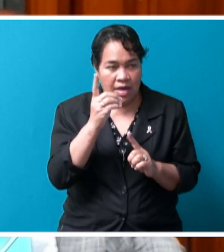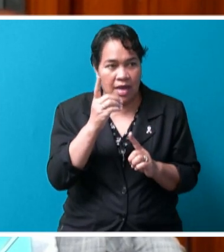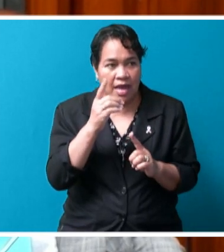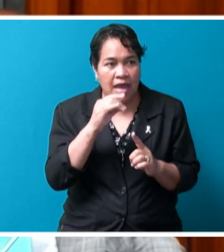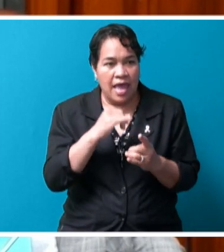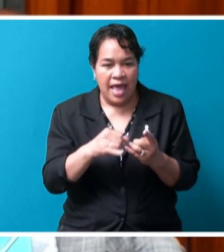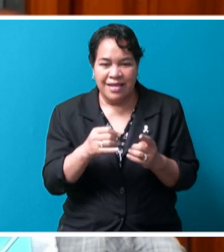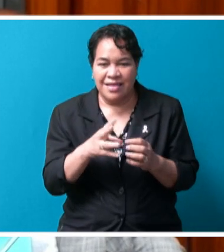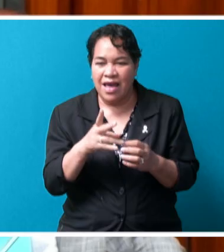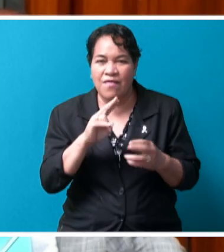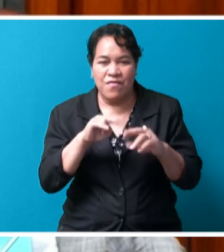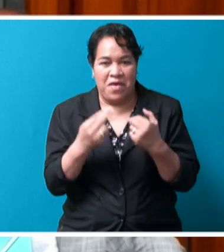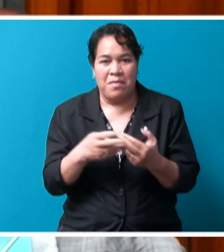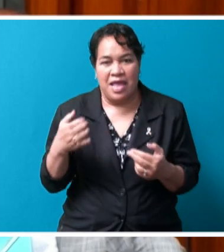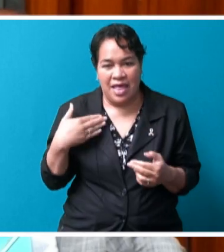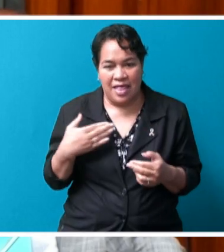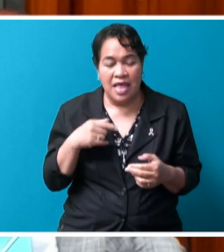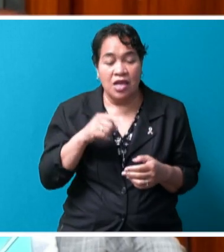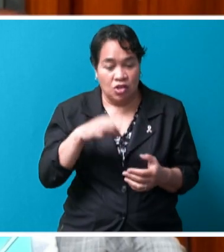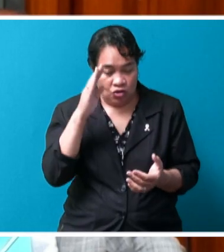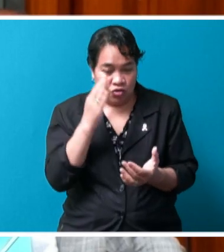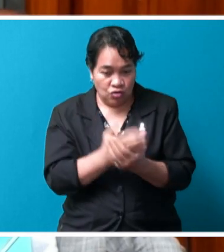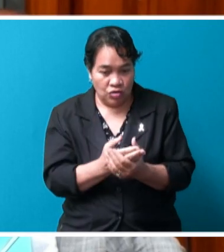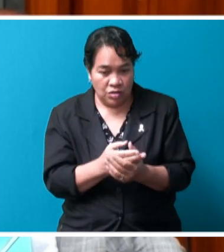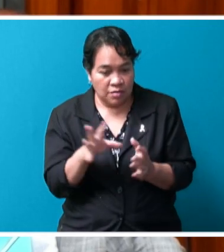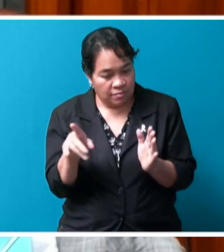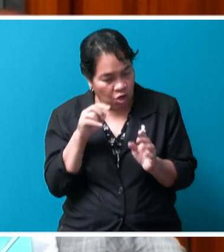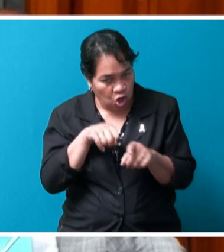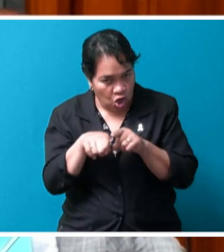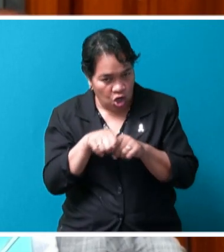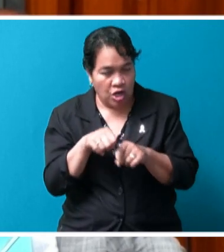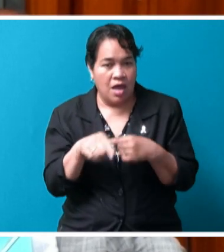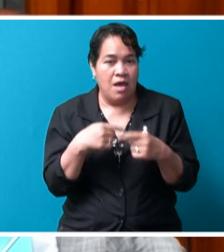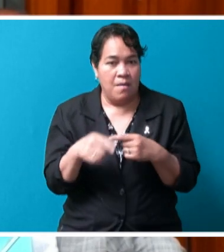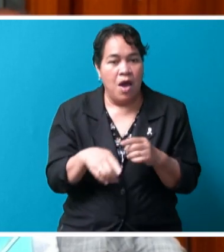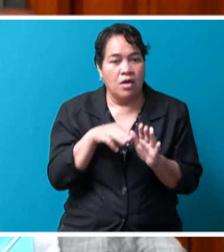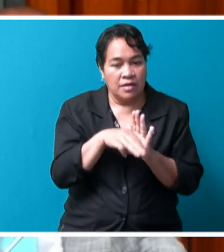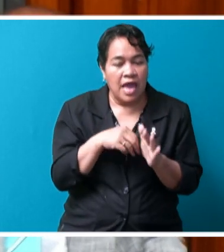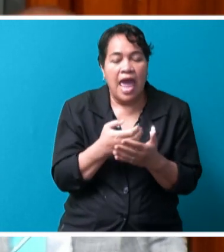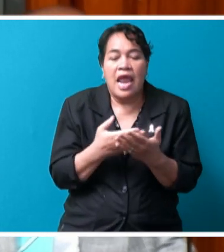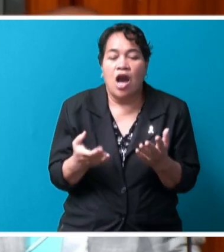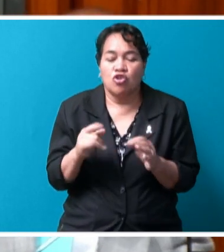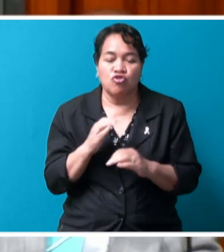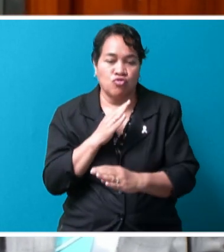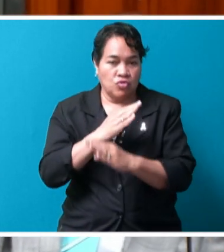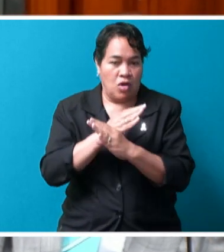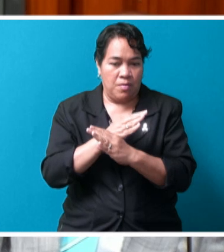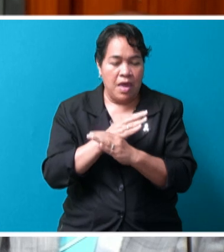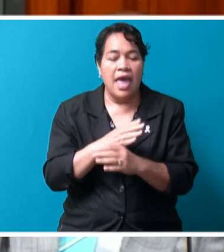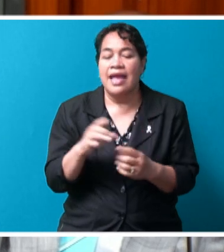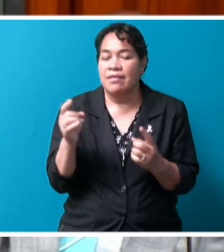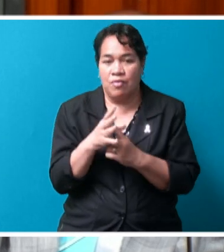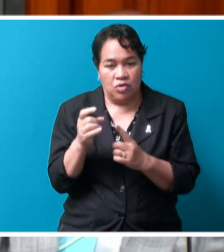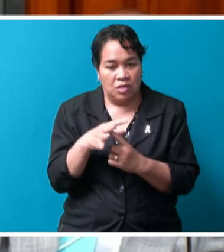Family Health. Students are taught the causes of HIV and AIDS, the methods of prevention, and the importance of making healthy and